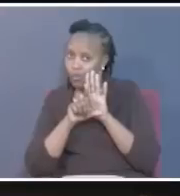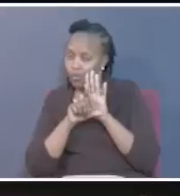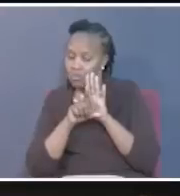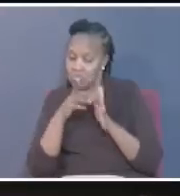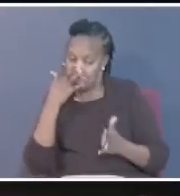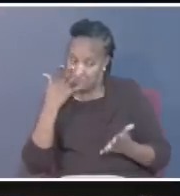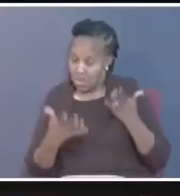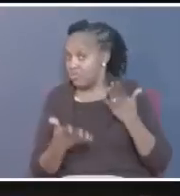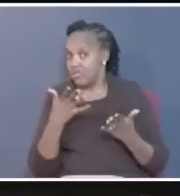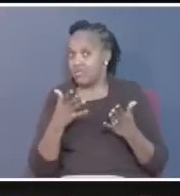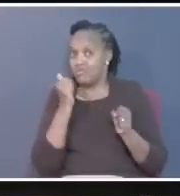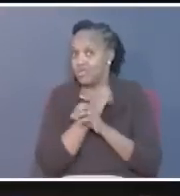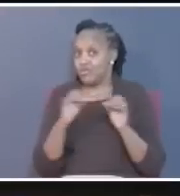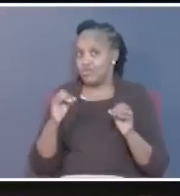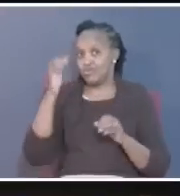don't know.